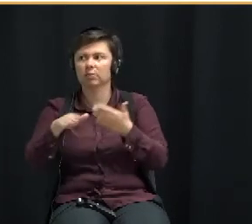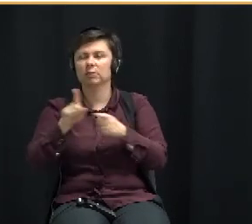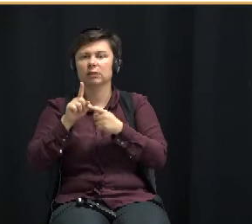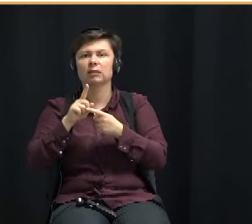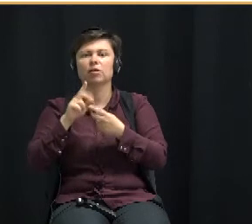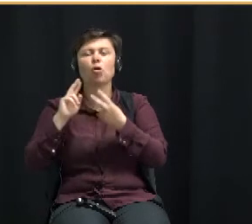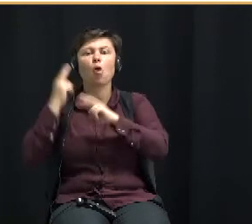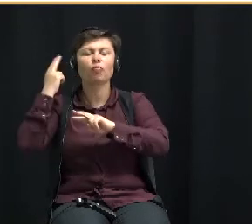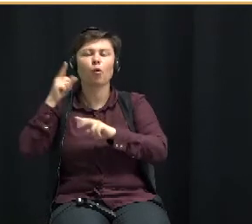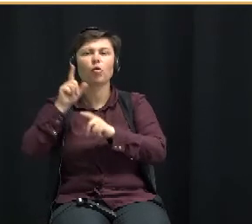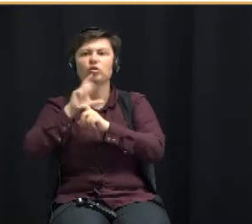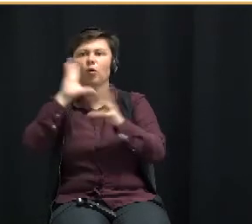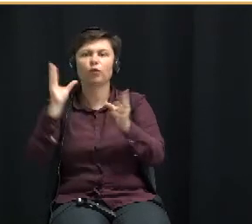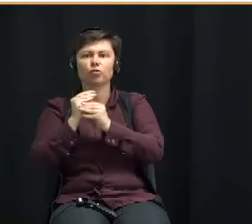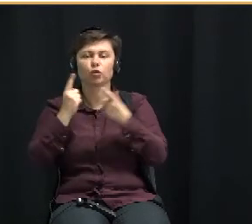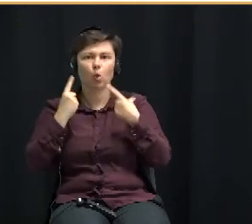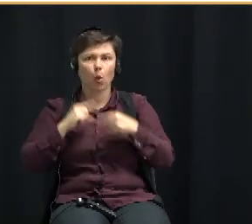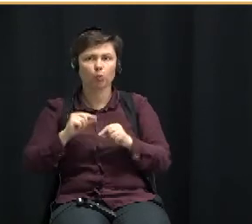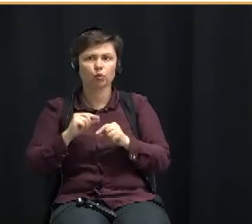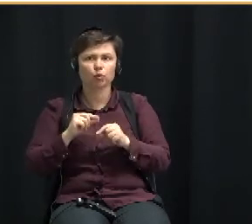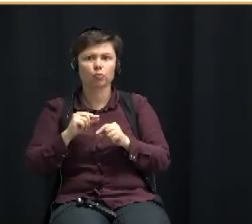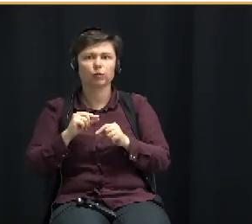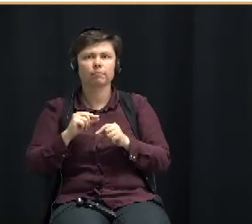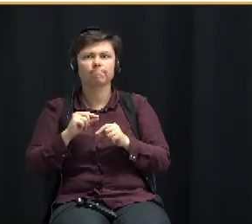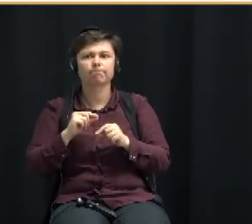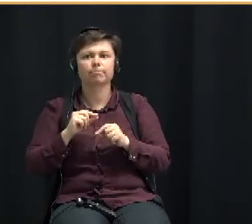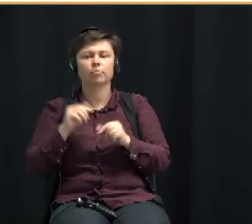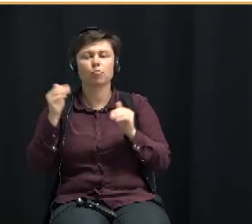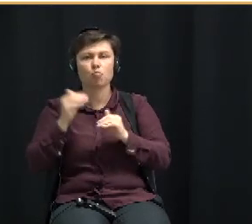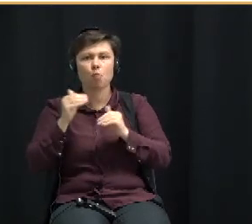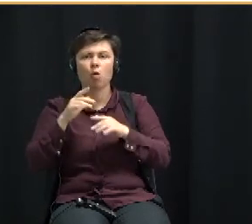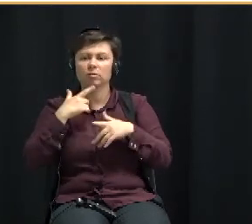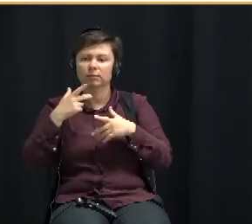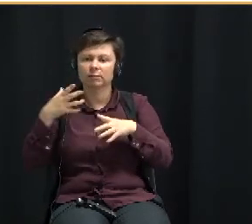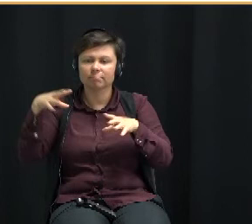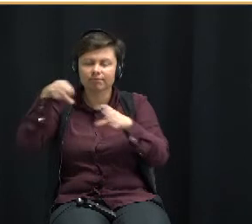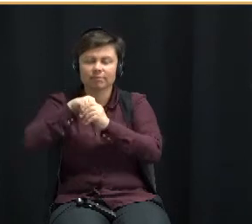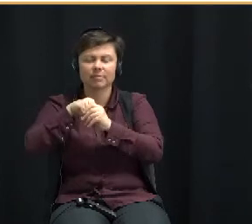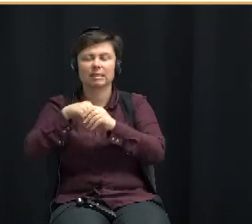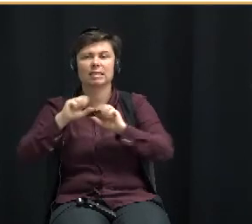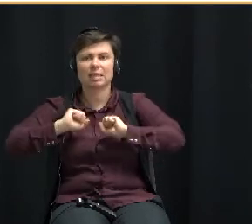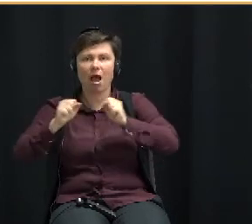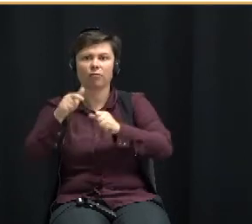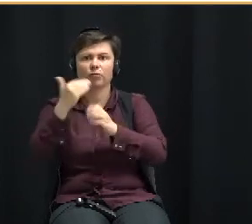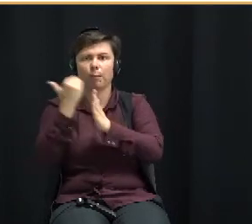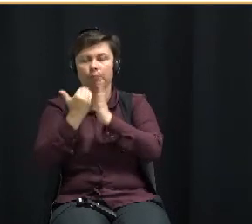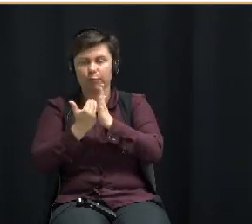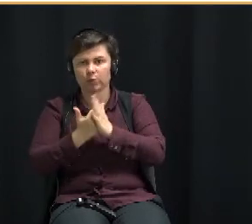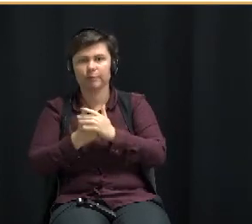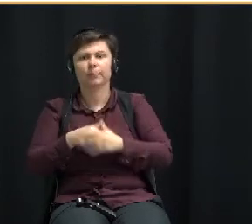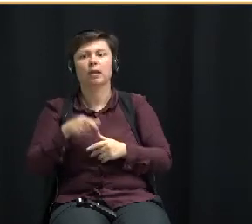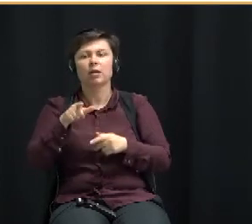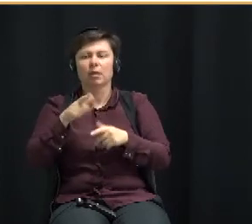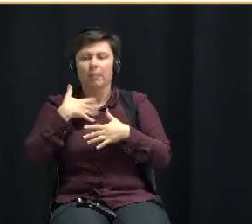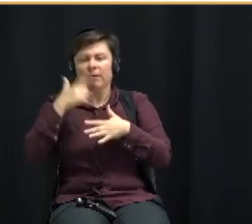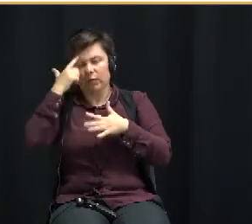implementation of new legislation has been challenging. But one of the main issues, I